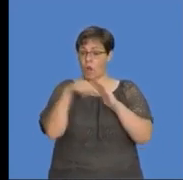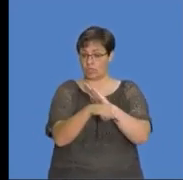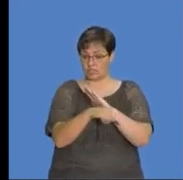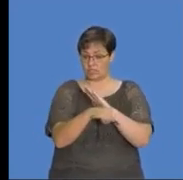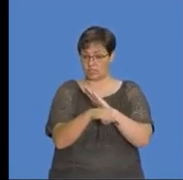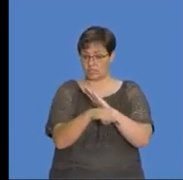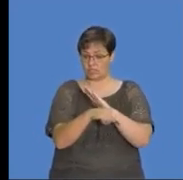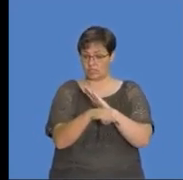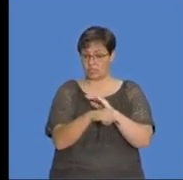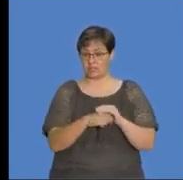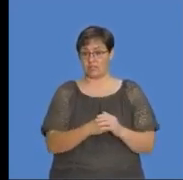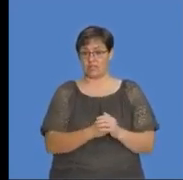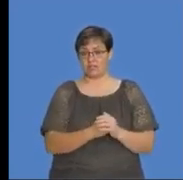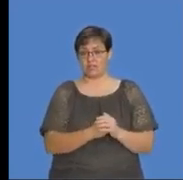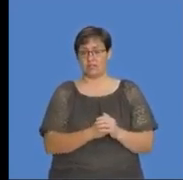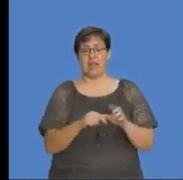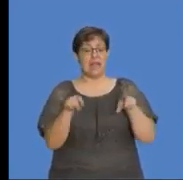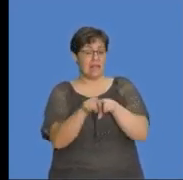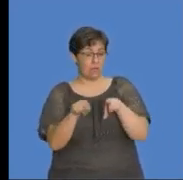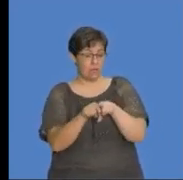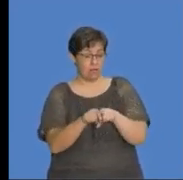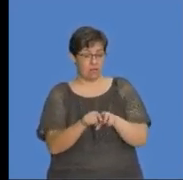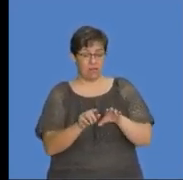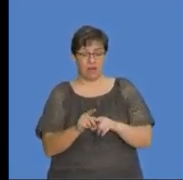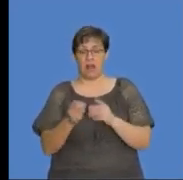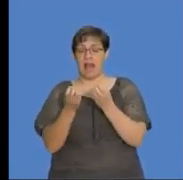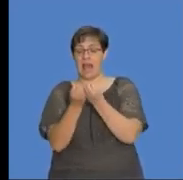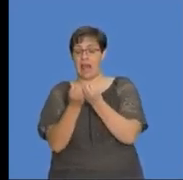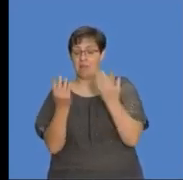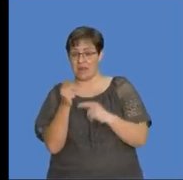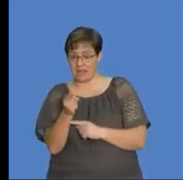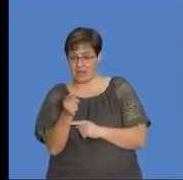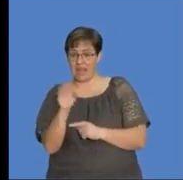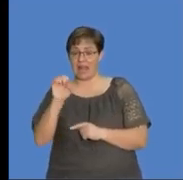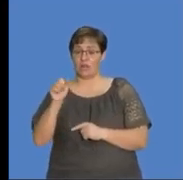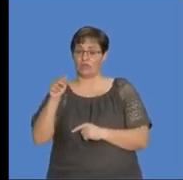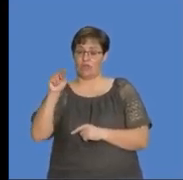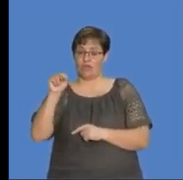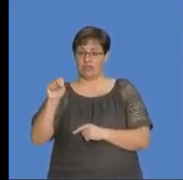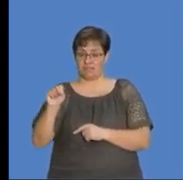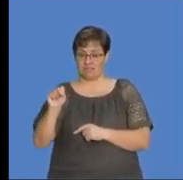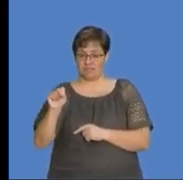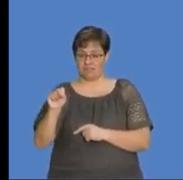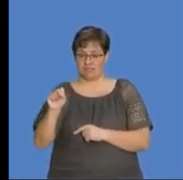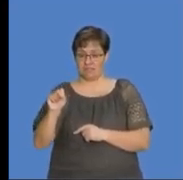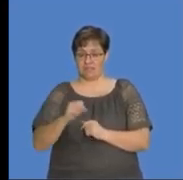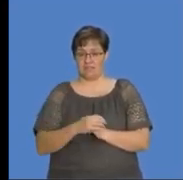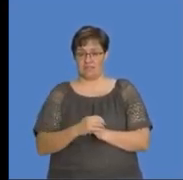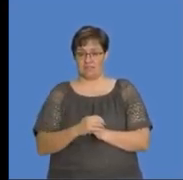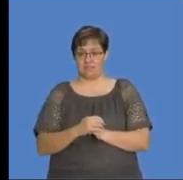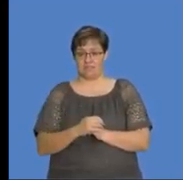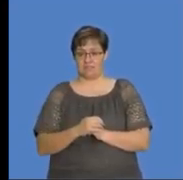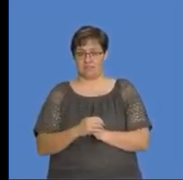lost, okay, is equals to number of electrons,